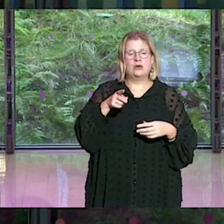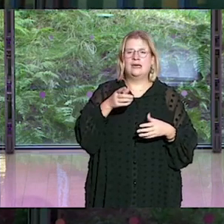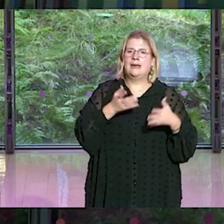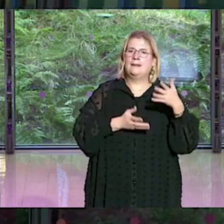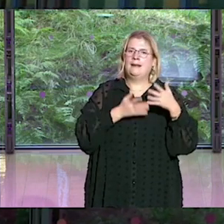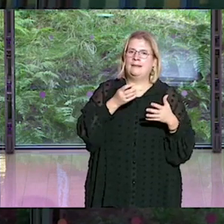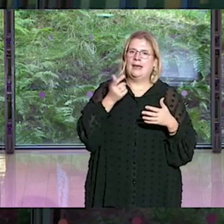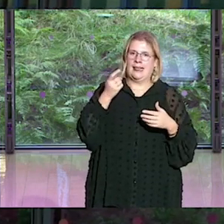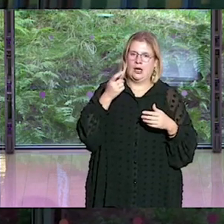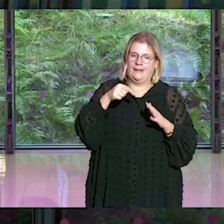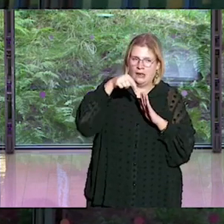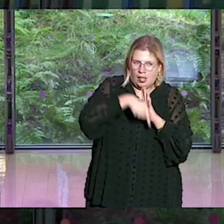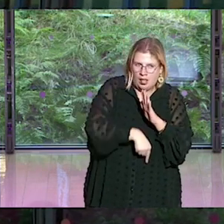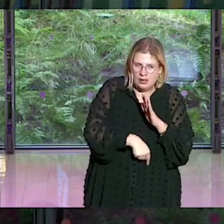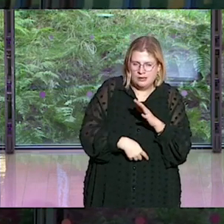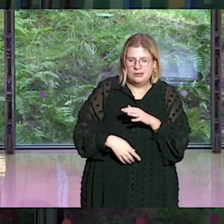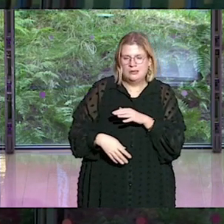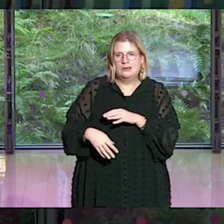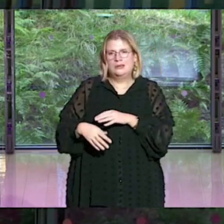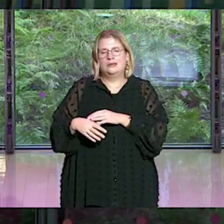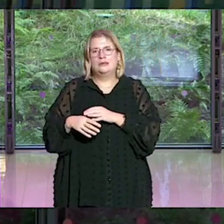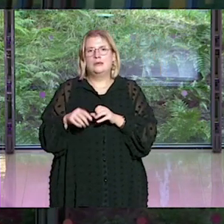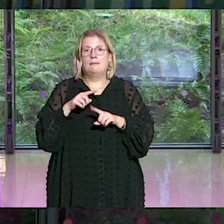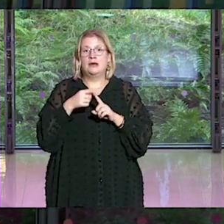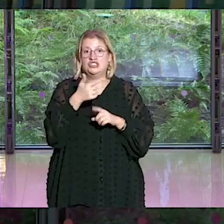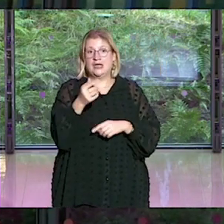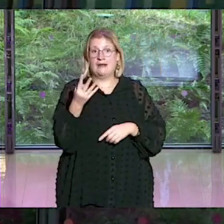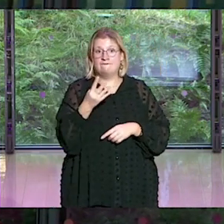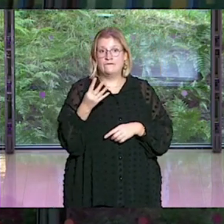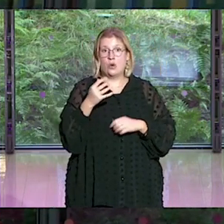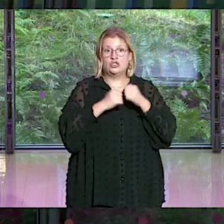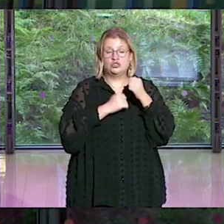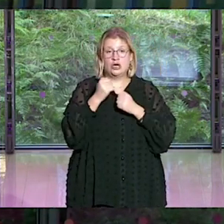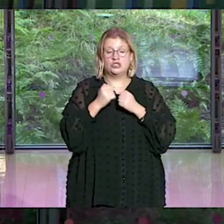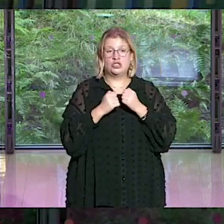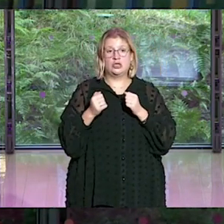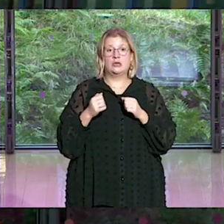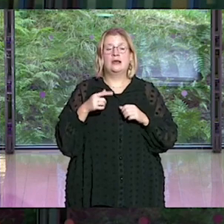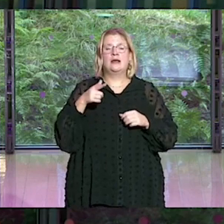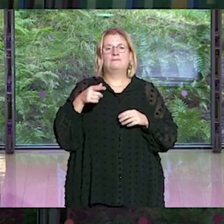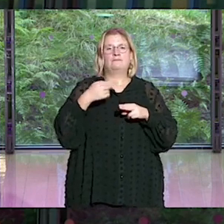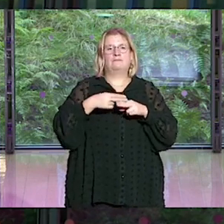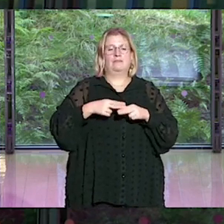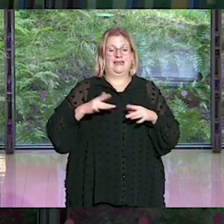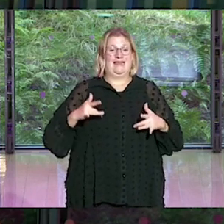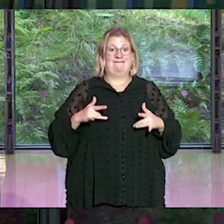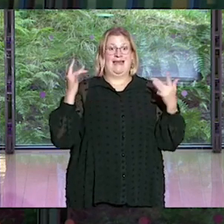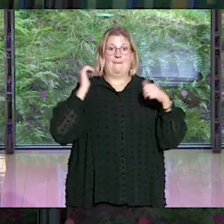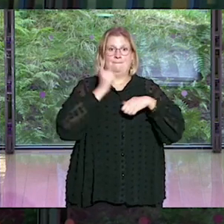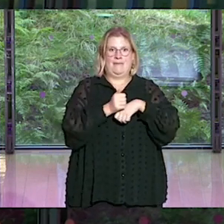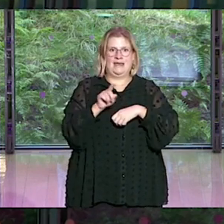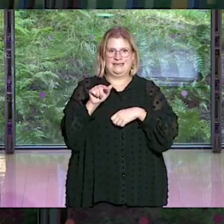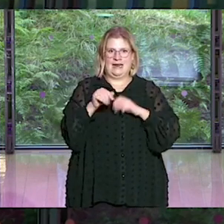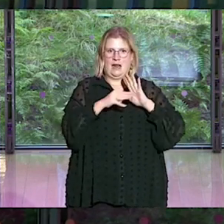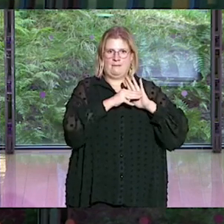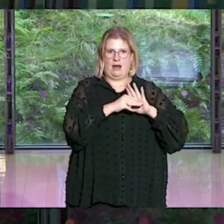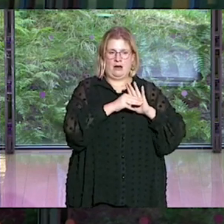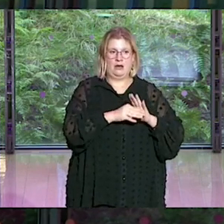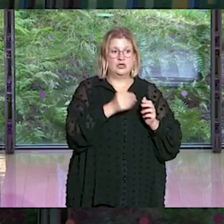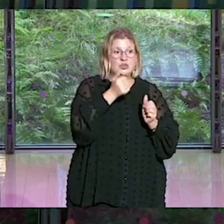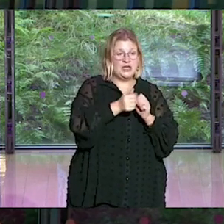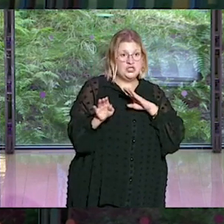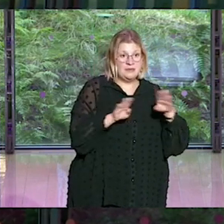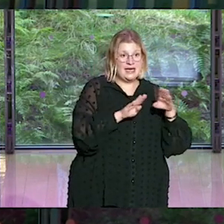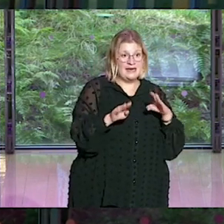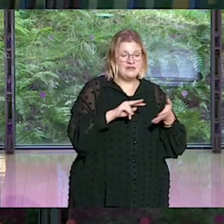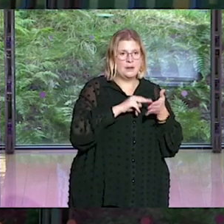get a little in the weeds, but GA4 is structured around an event-based data model, so every kind of behavior is an event.